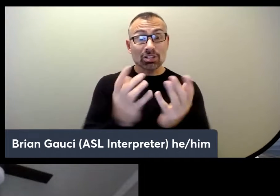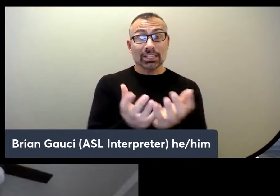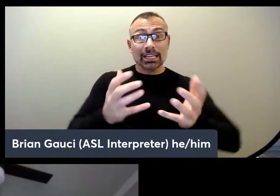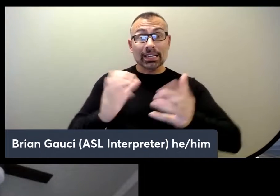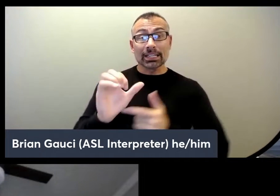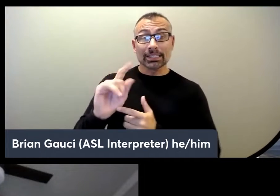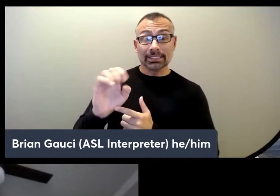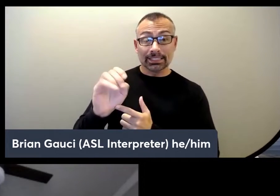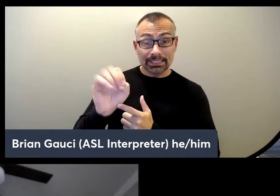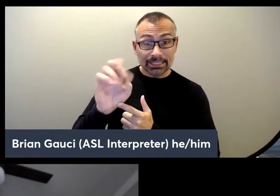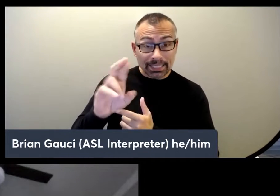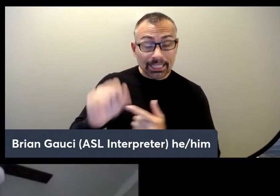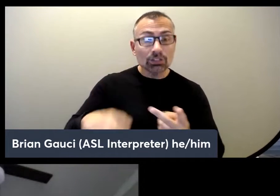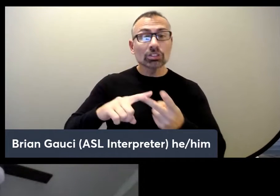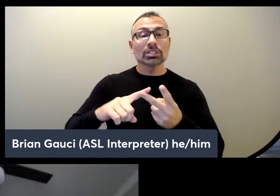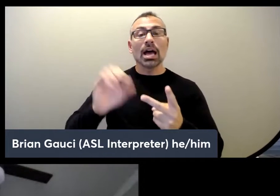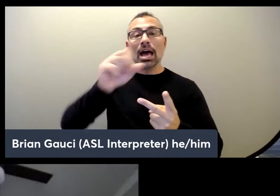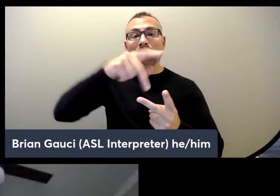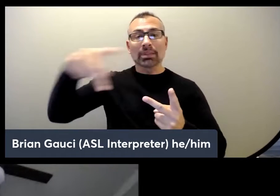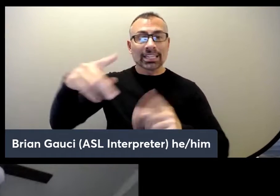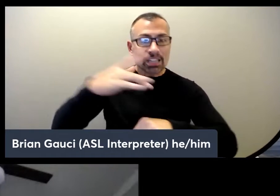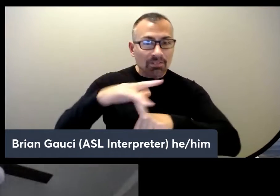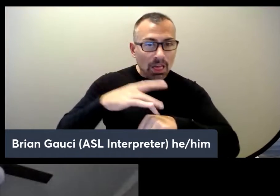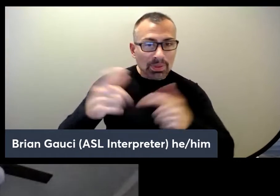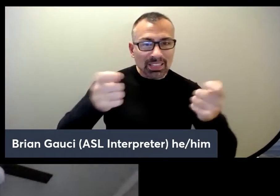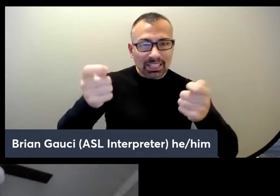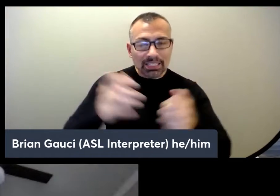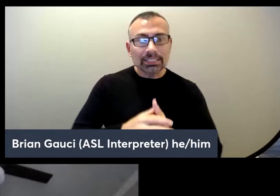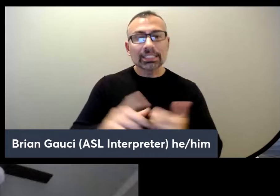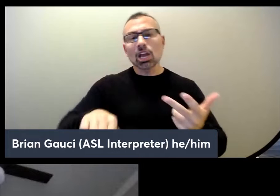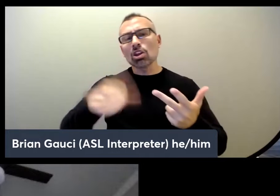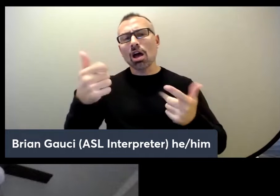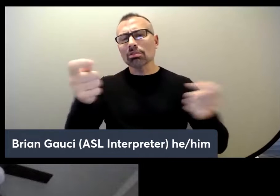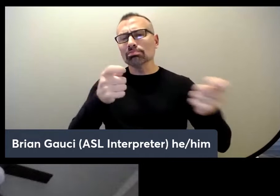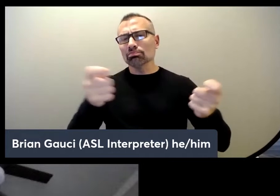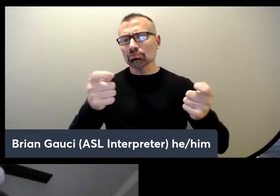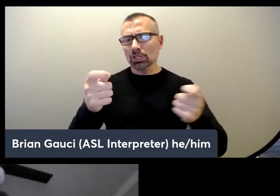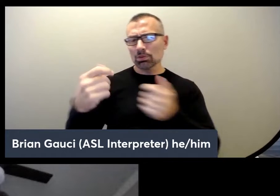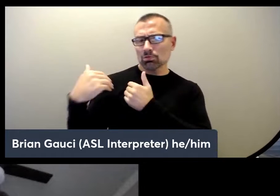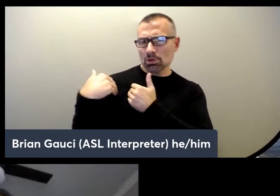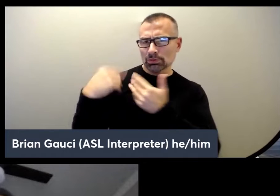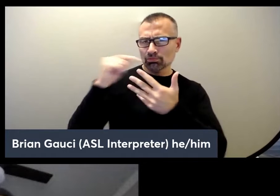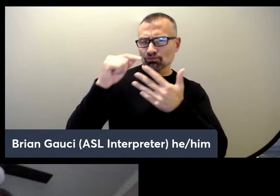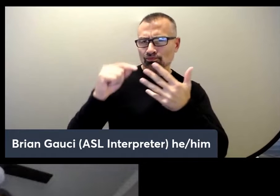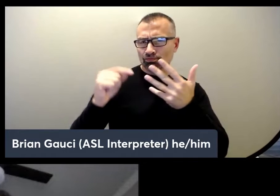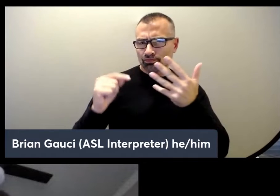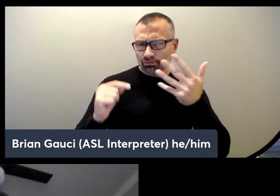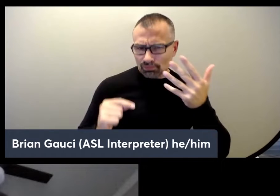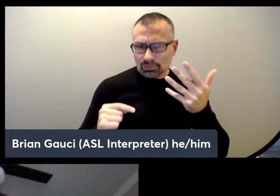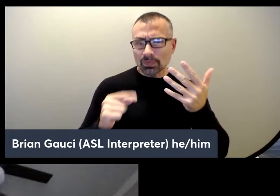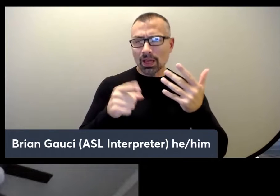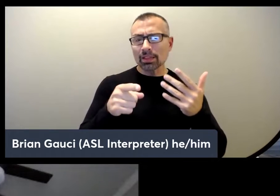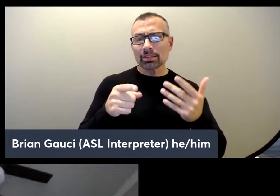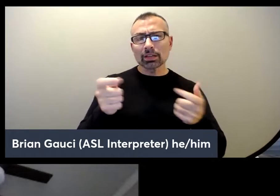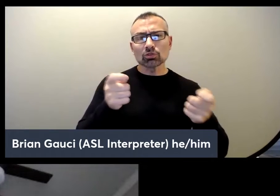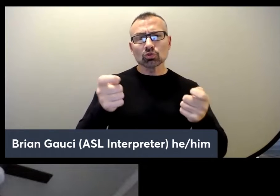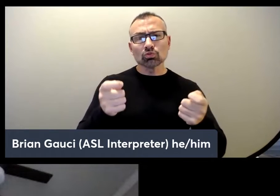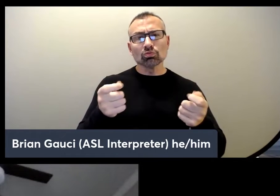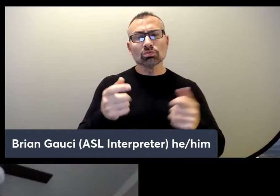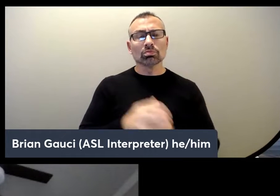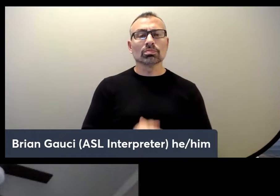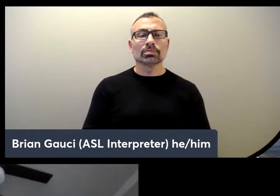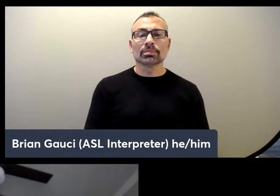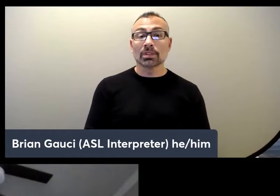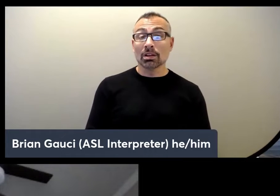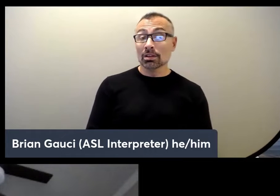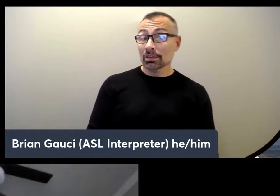and there's a lot of different management tasks that Kubernetes control plane is responsible for. Yeah, that's